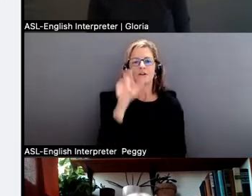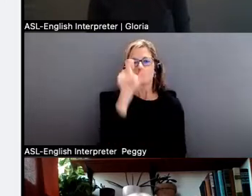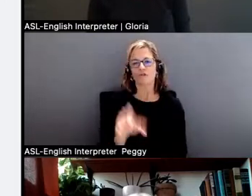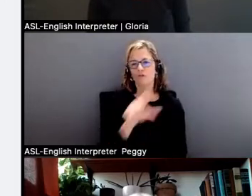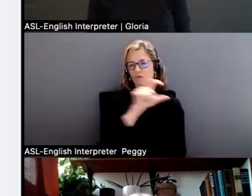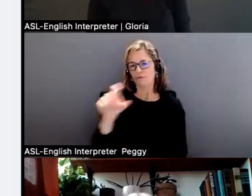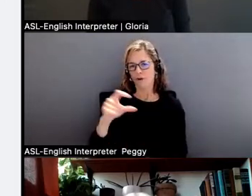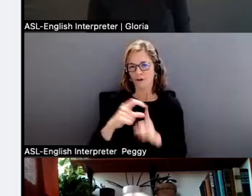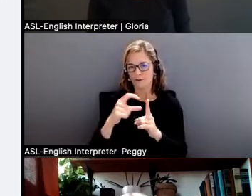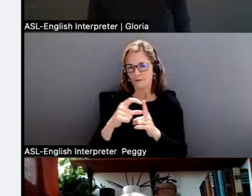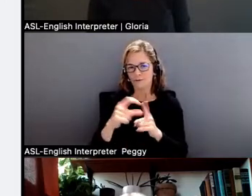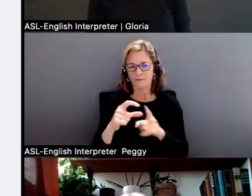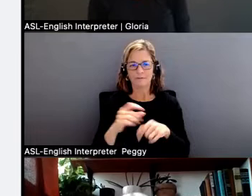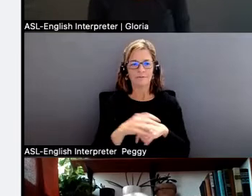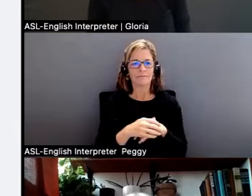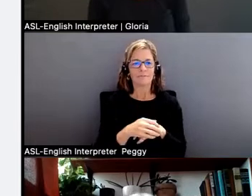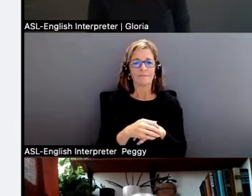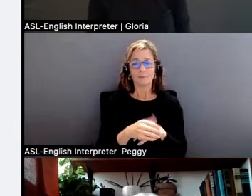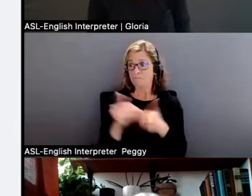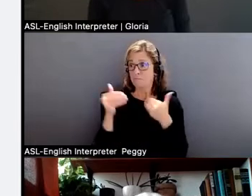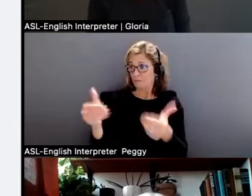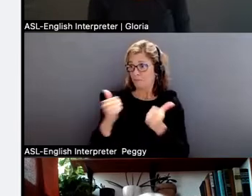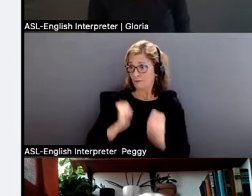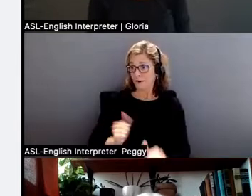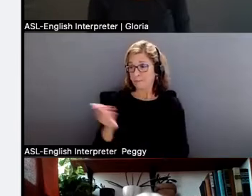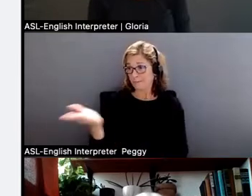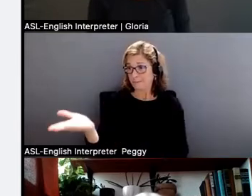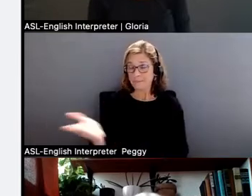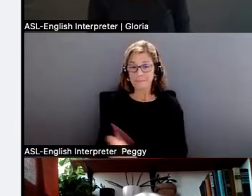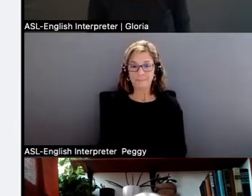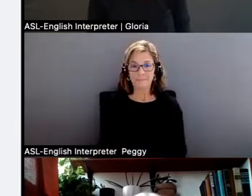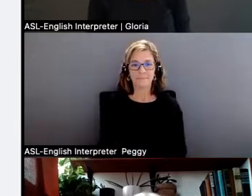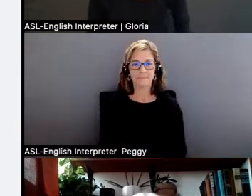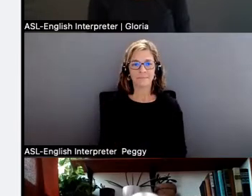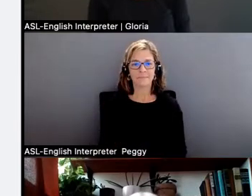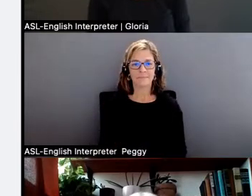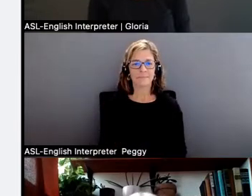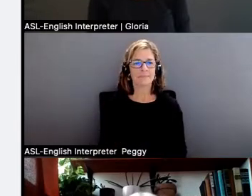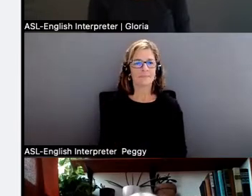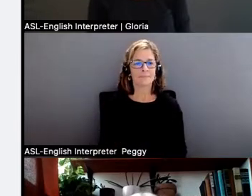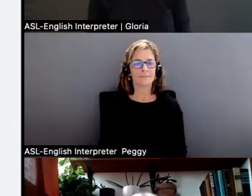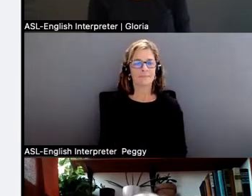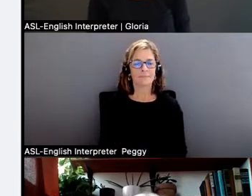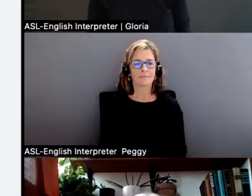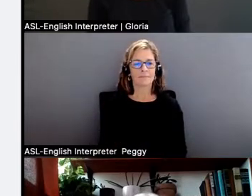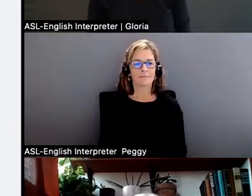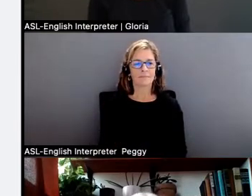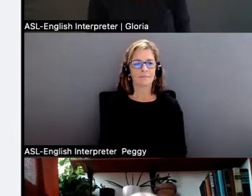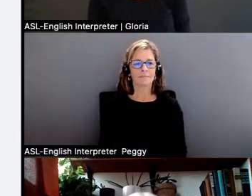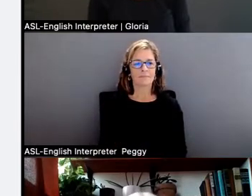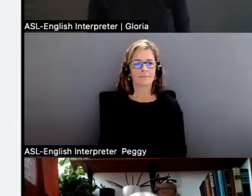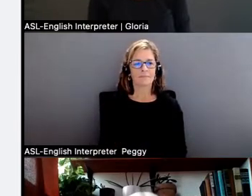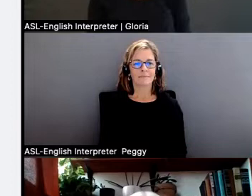go ahead and try it out. Basically, I would use,